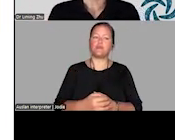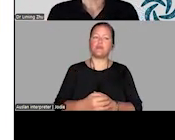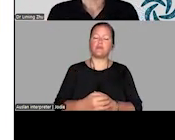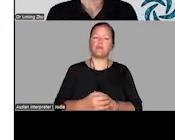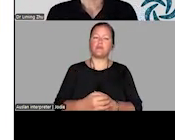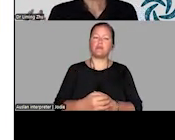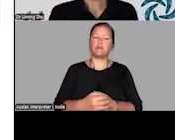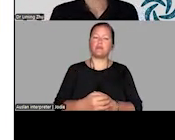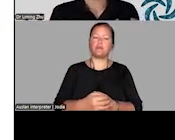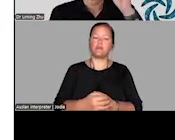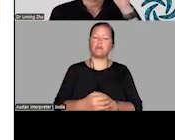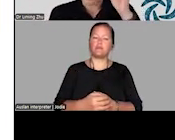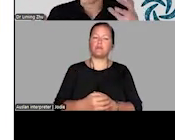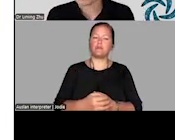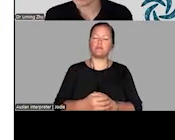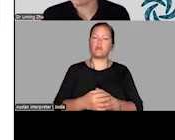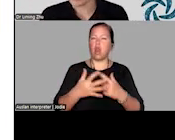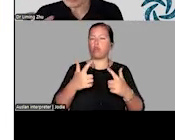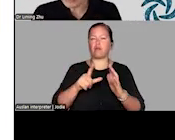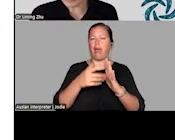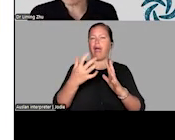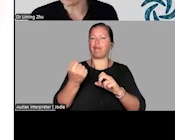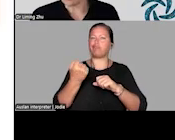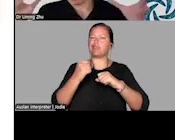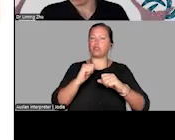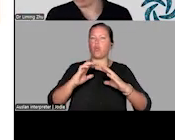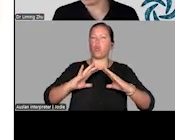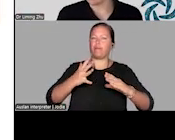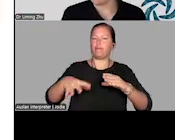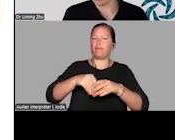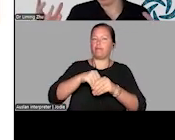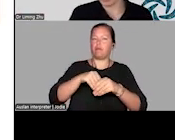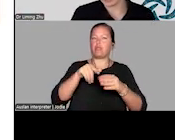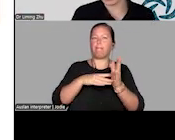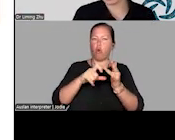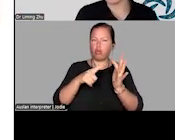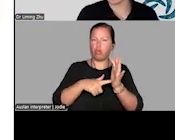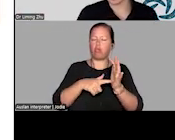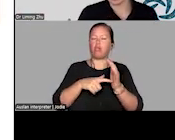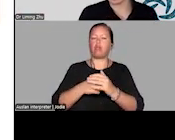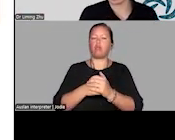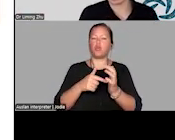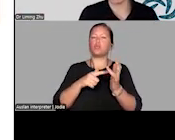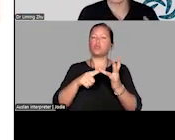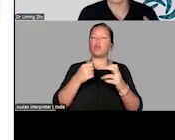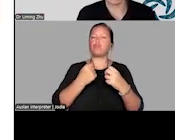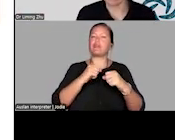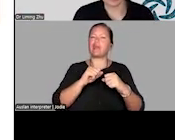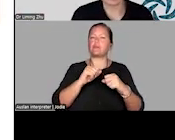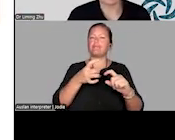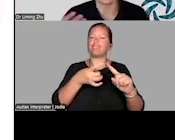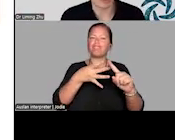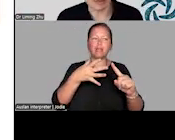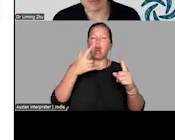times there are protection mechanisms inside the model or around the model already protecting certain creative